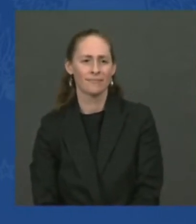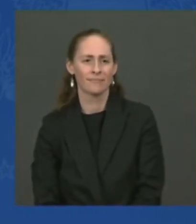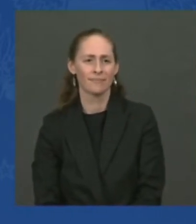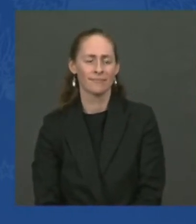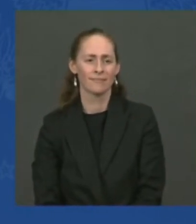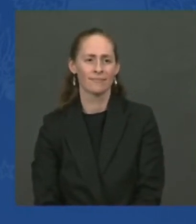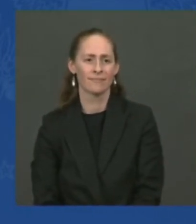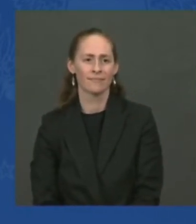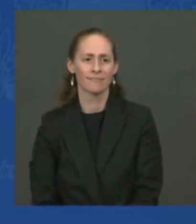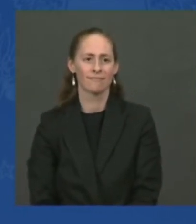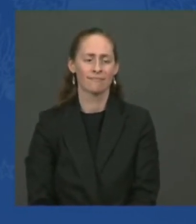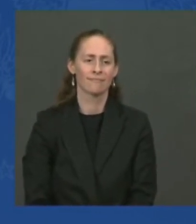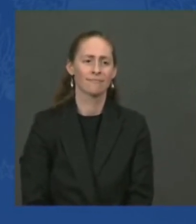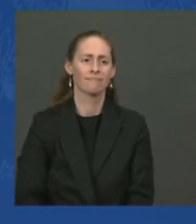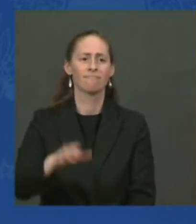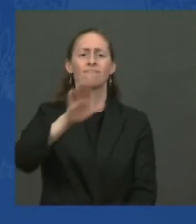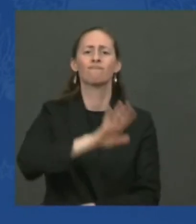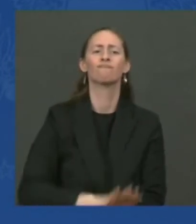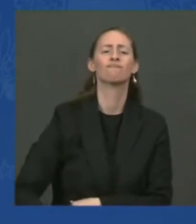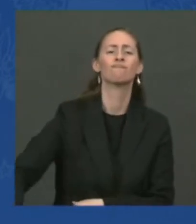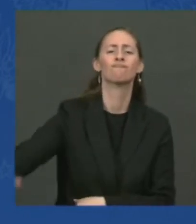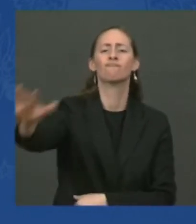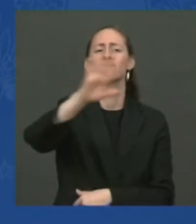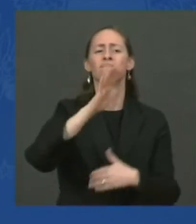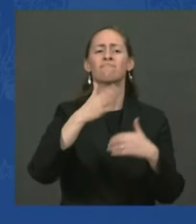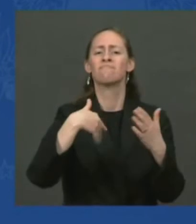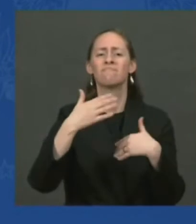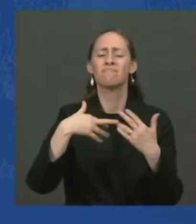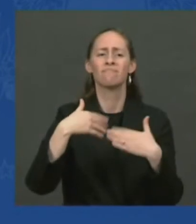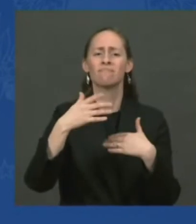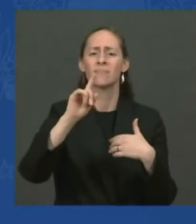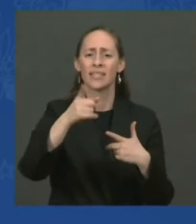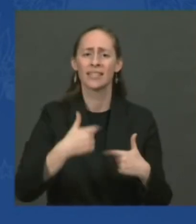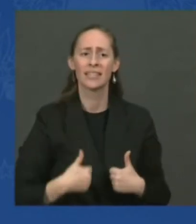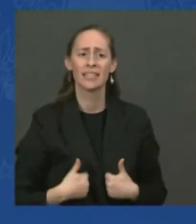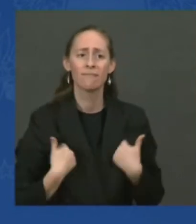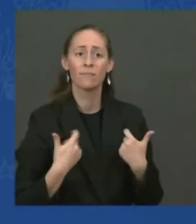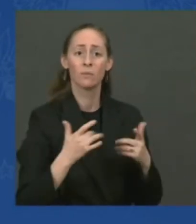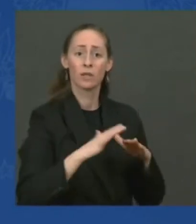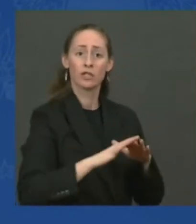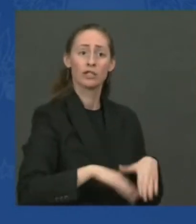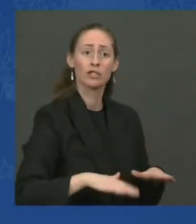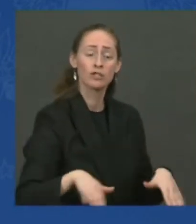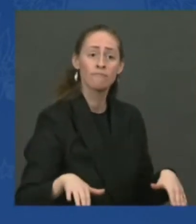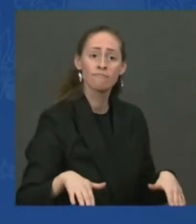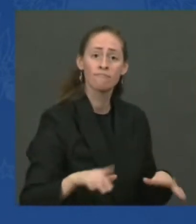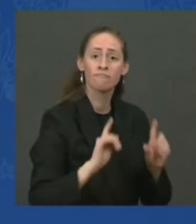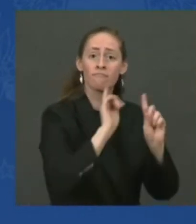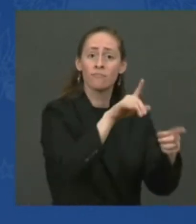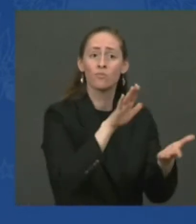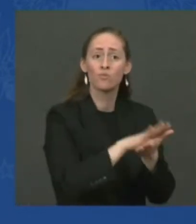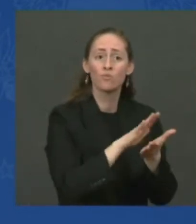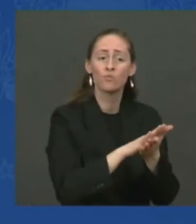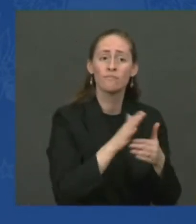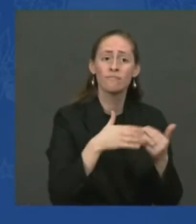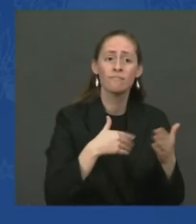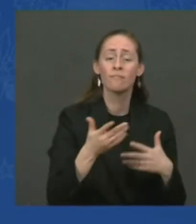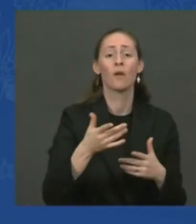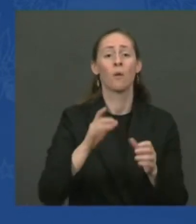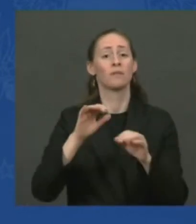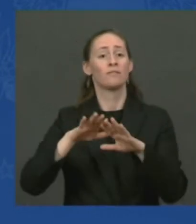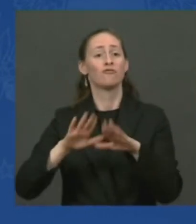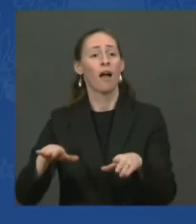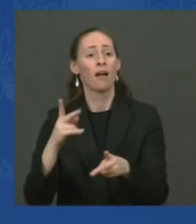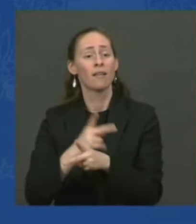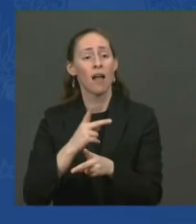10 million homes, or you're a child who attends one of the 400,000 schools or child care centers that still has lead pipes in them,